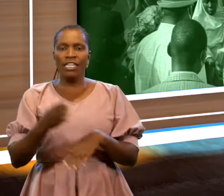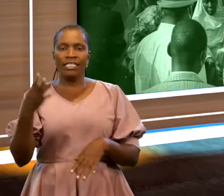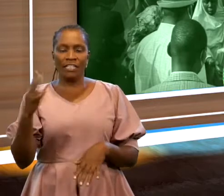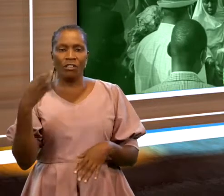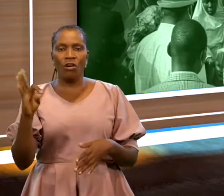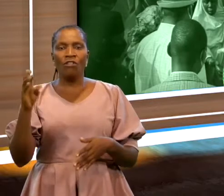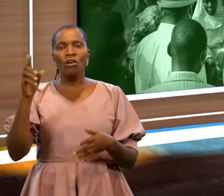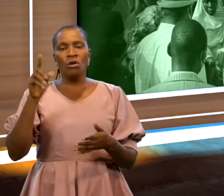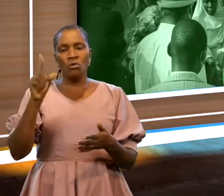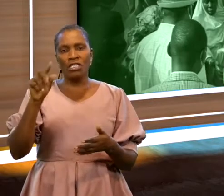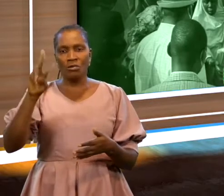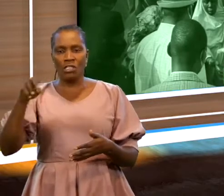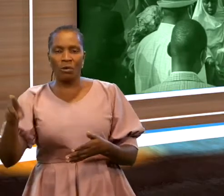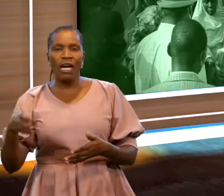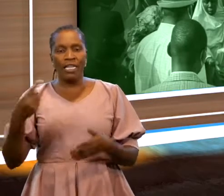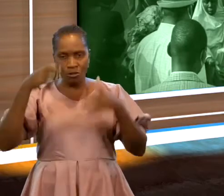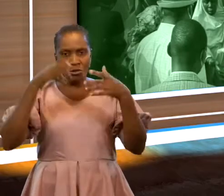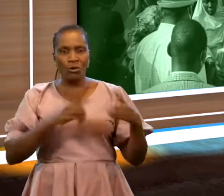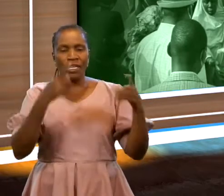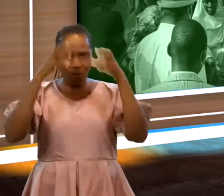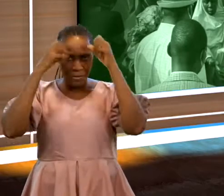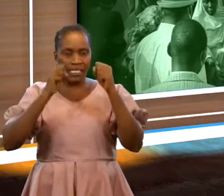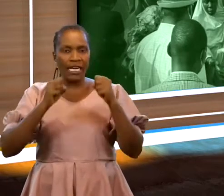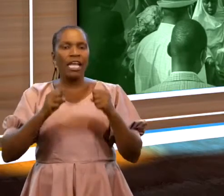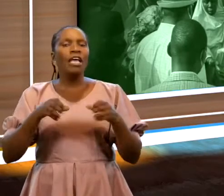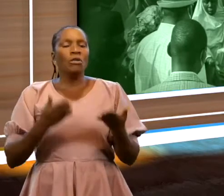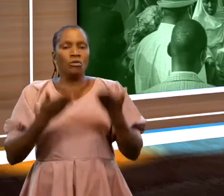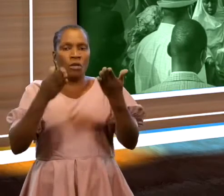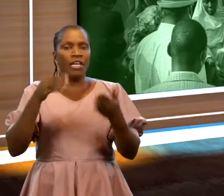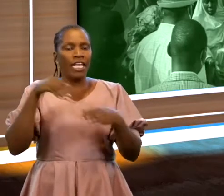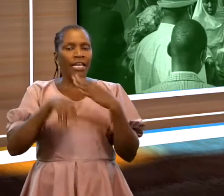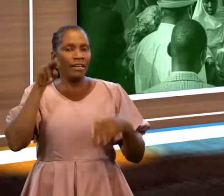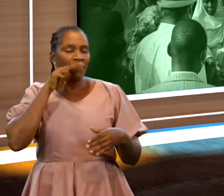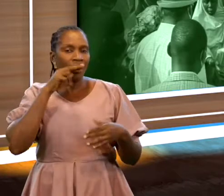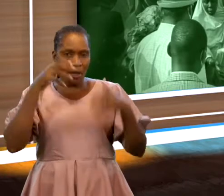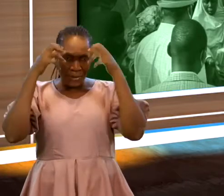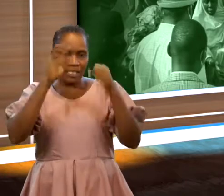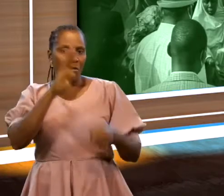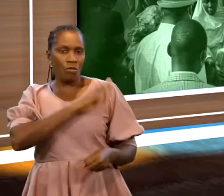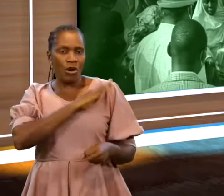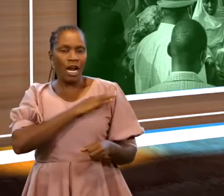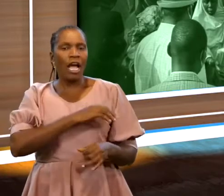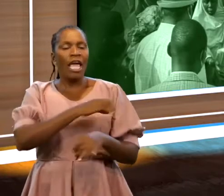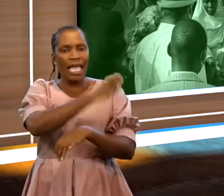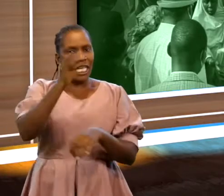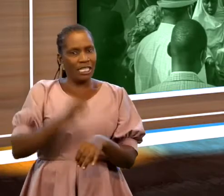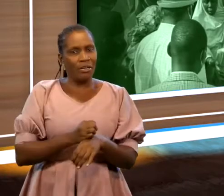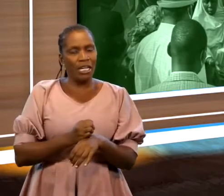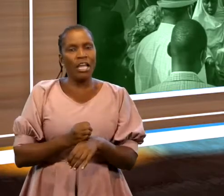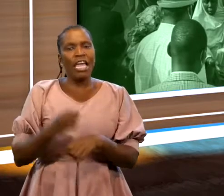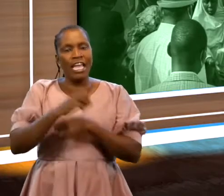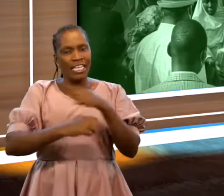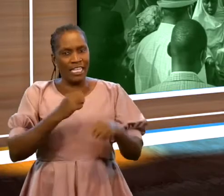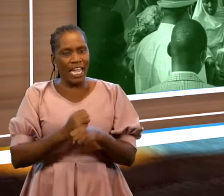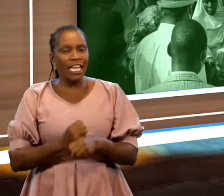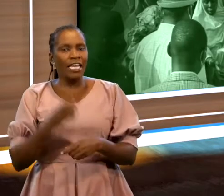17th of December 2021, during the first Presidential Summit on Aging in Nigeria, President Muhammadu Buhari instituted the annual